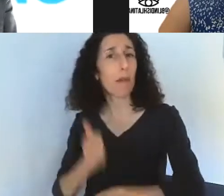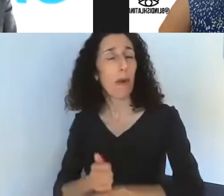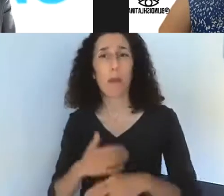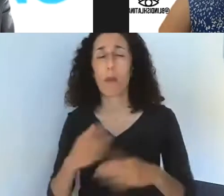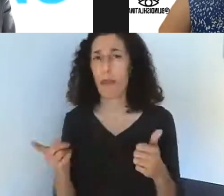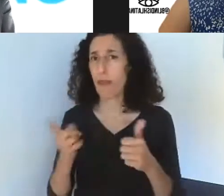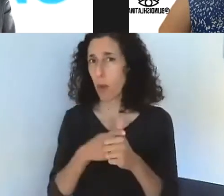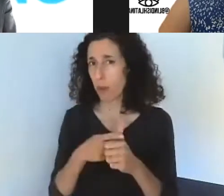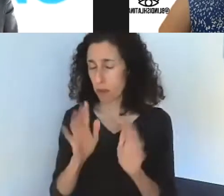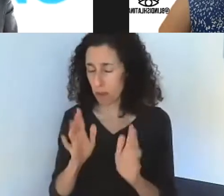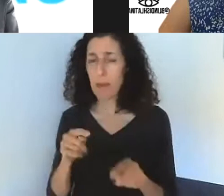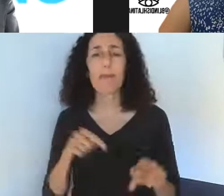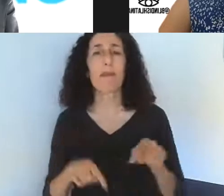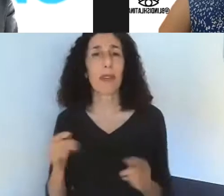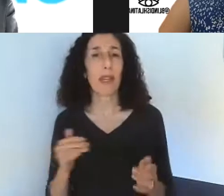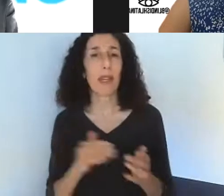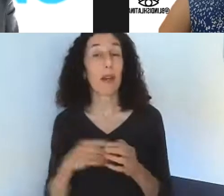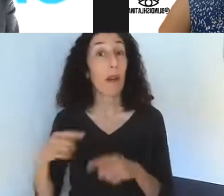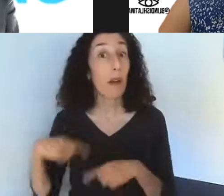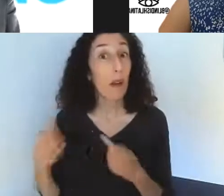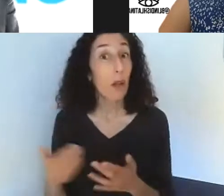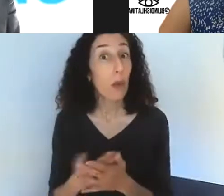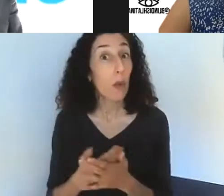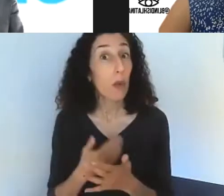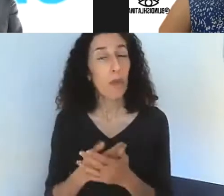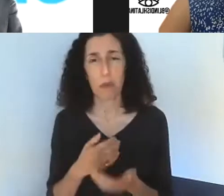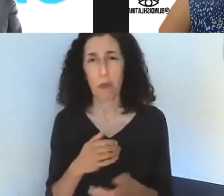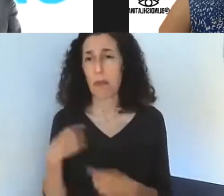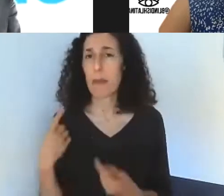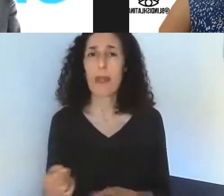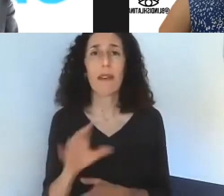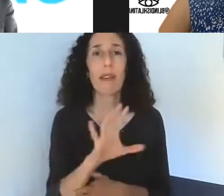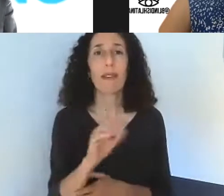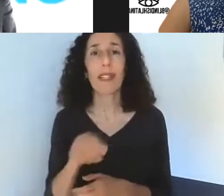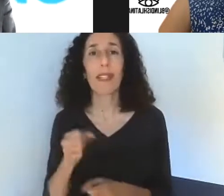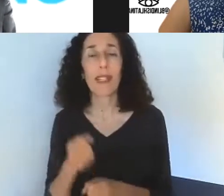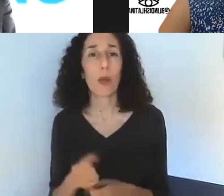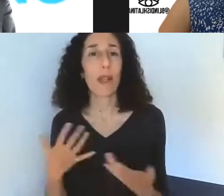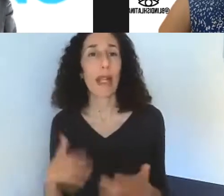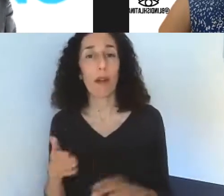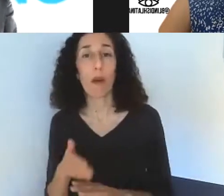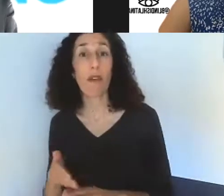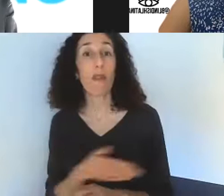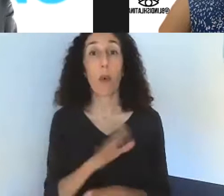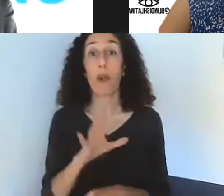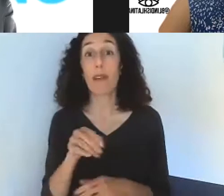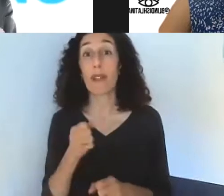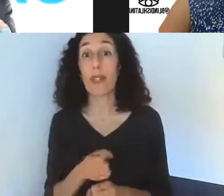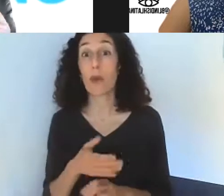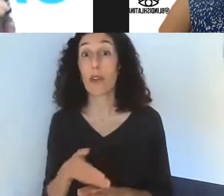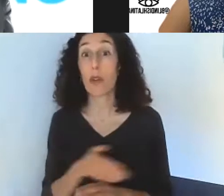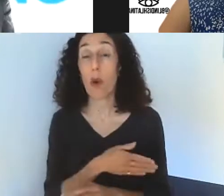is younger than our moms. And the reason why that is happening is because in the last 50 years,